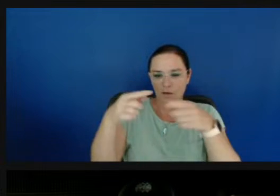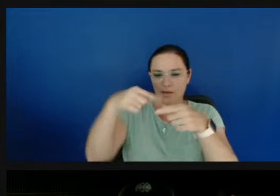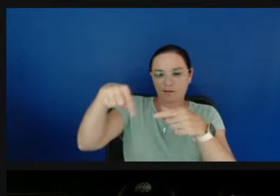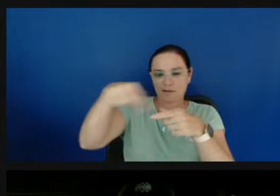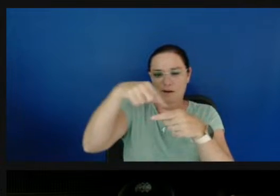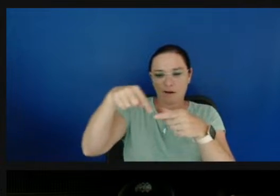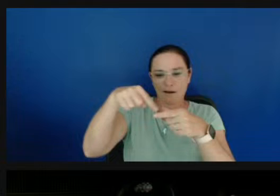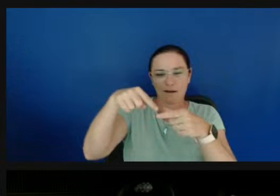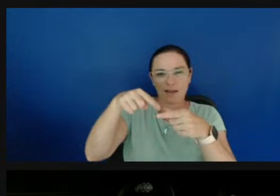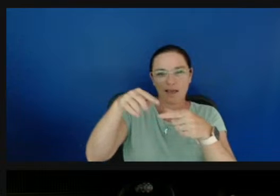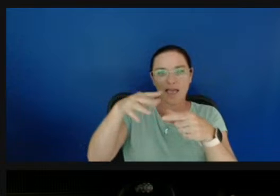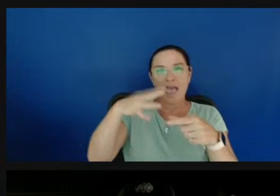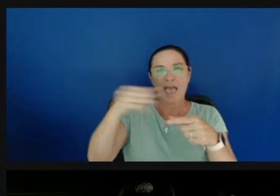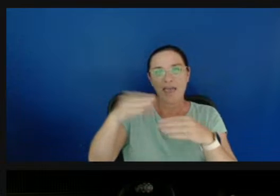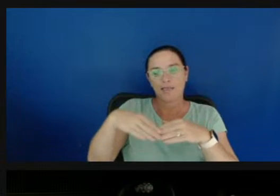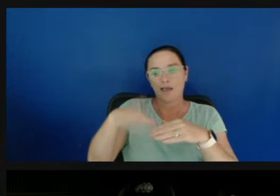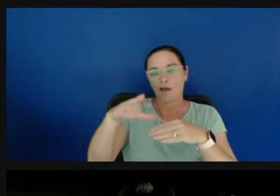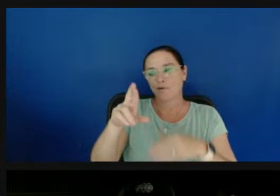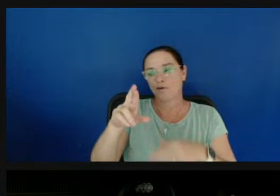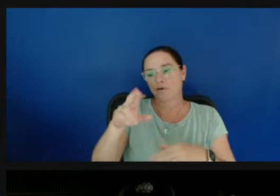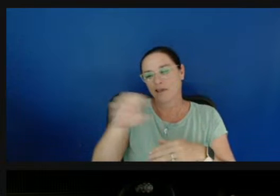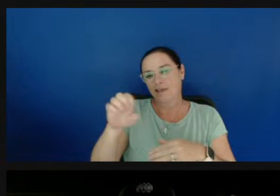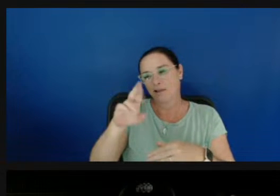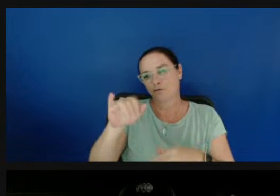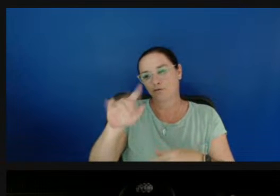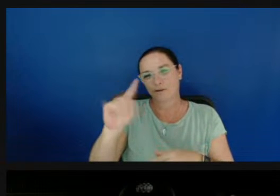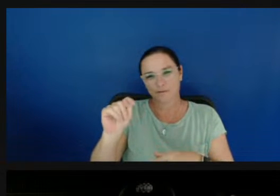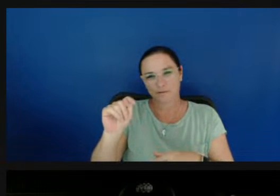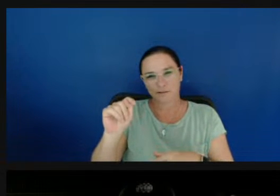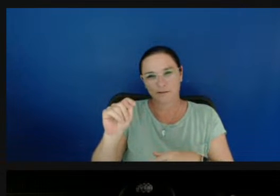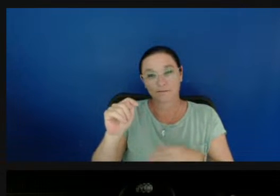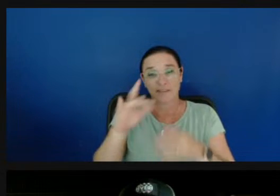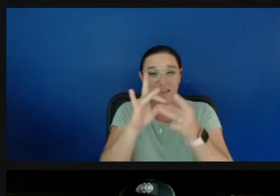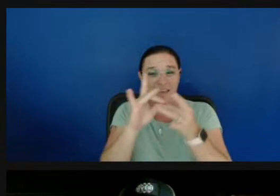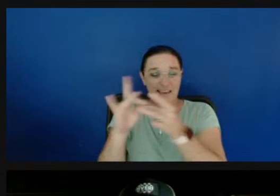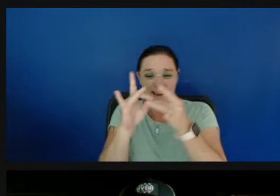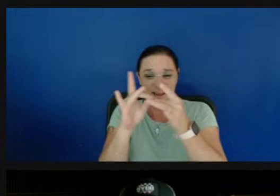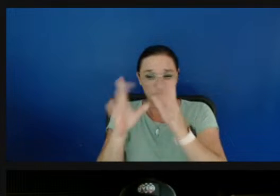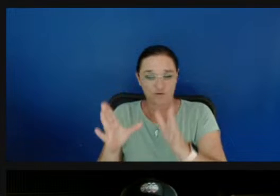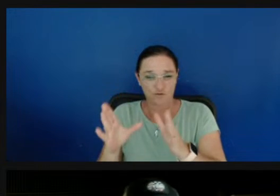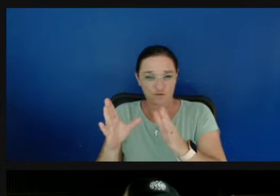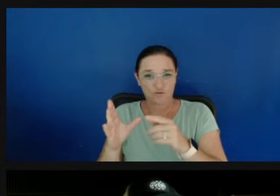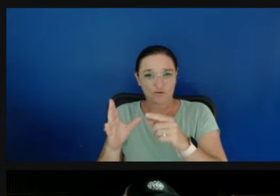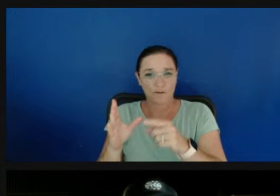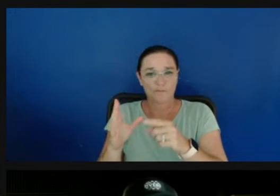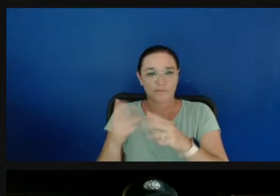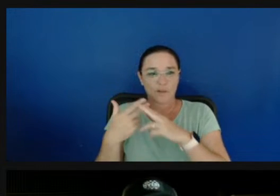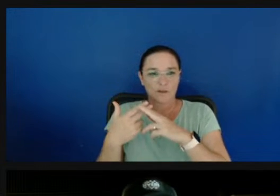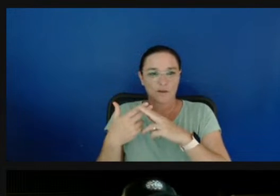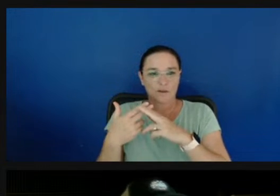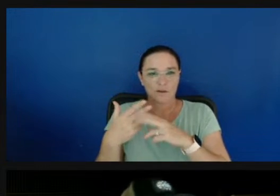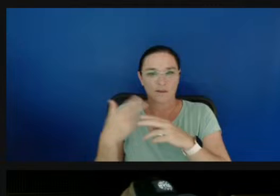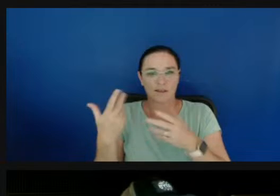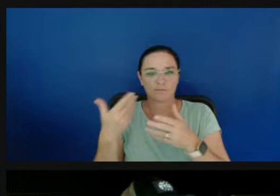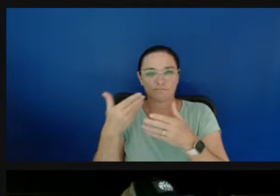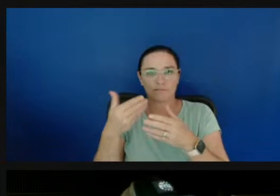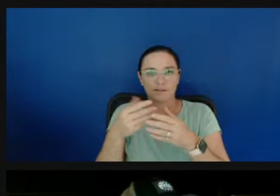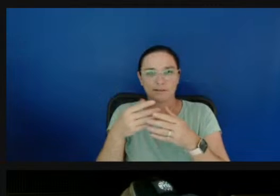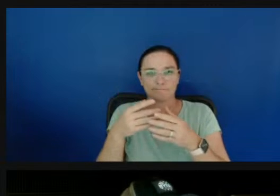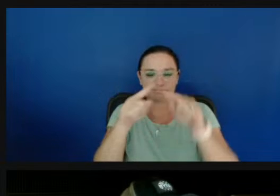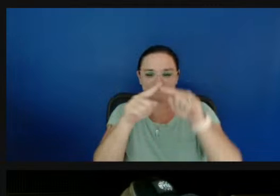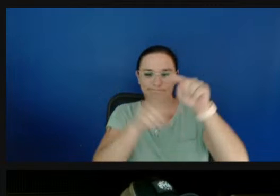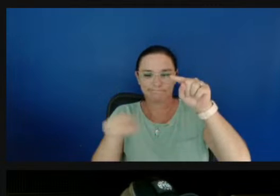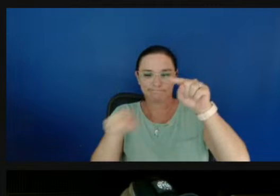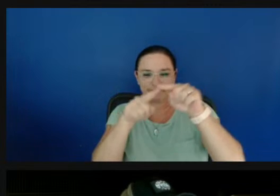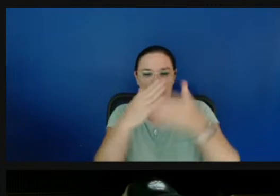and in that Upper East Rift Zone or Upper East Rift Connector. It's often called by both.